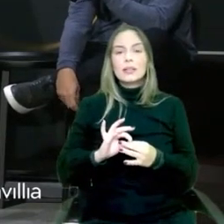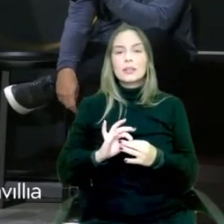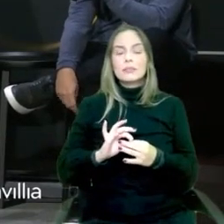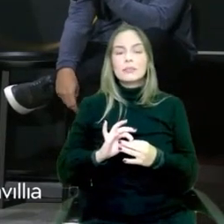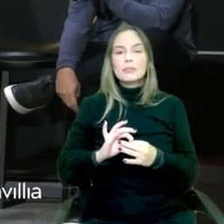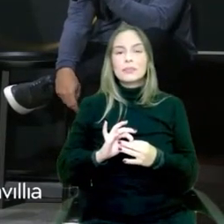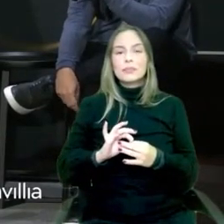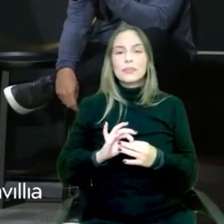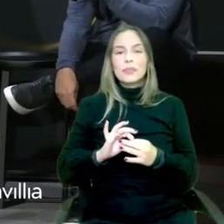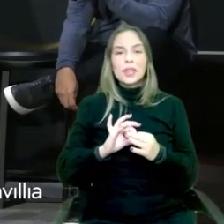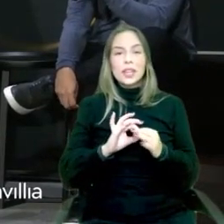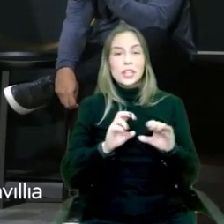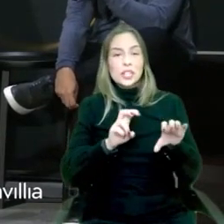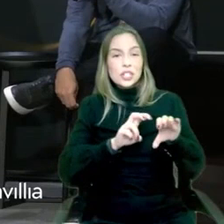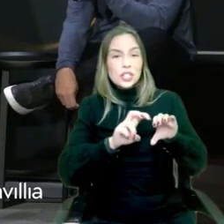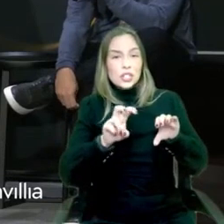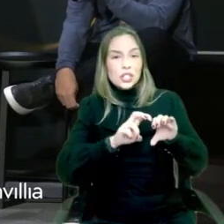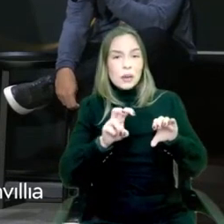to use.